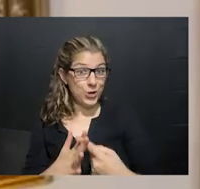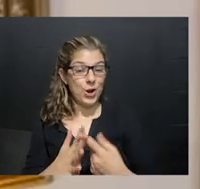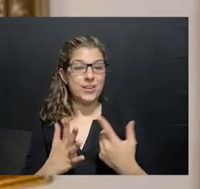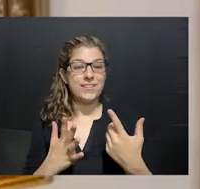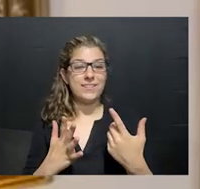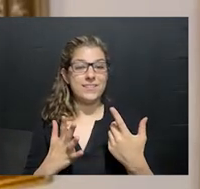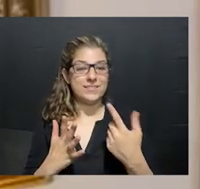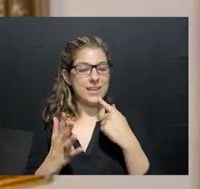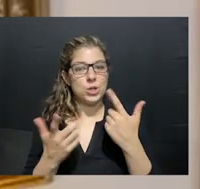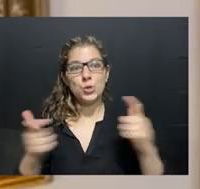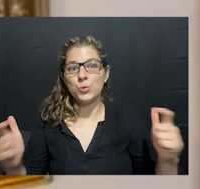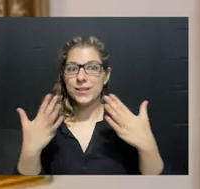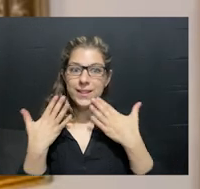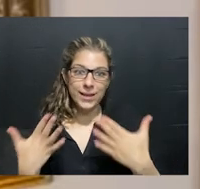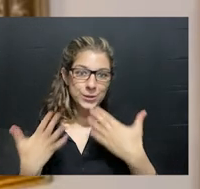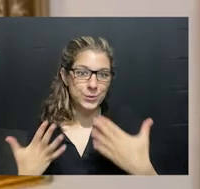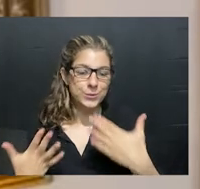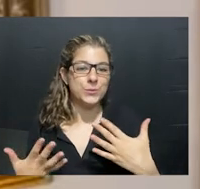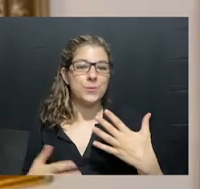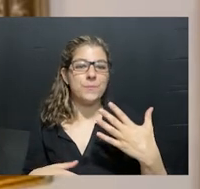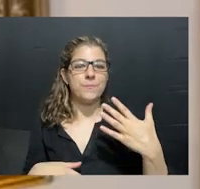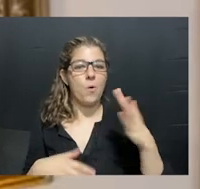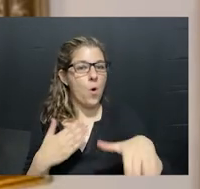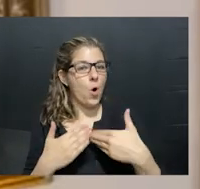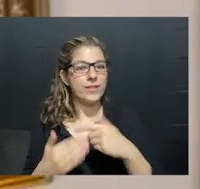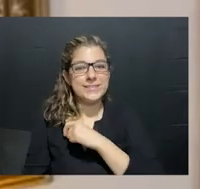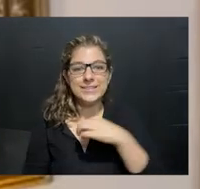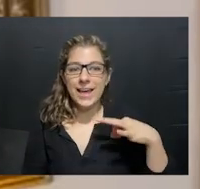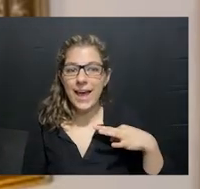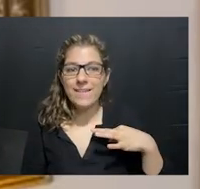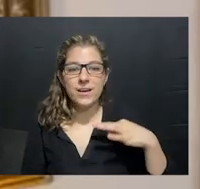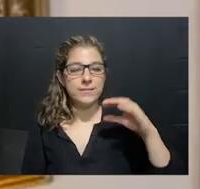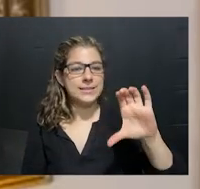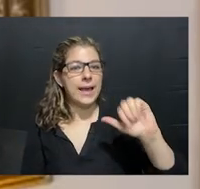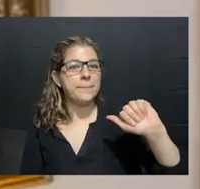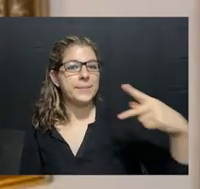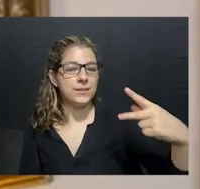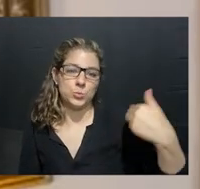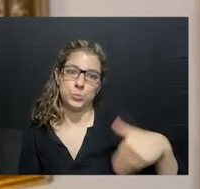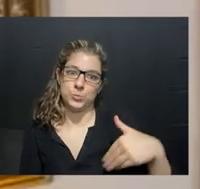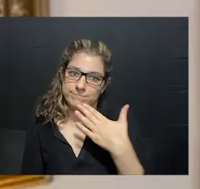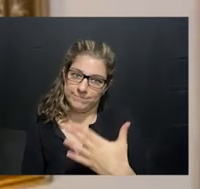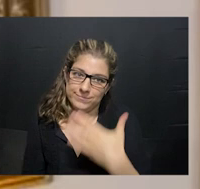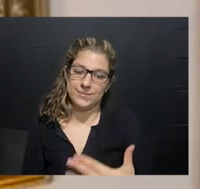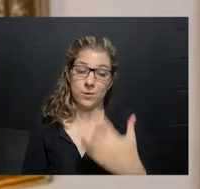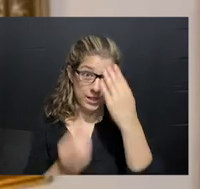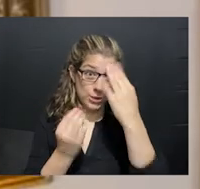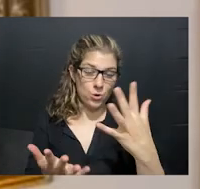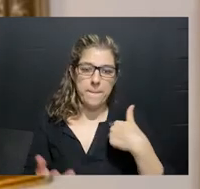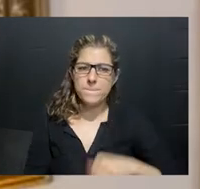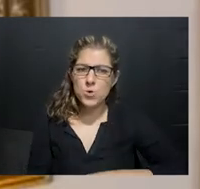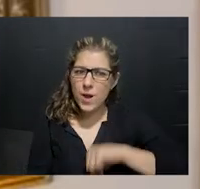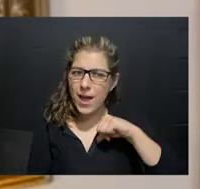by saying a huge thank you to all the staff of the Center for American Progress. I want to let you know how